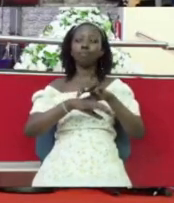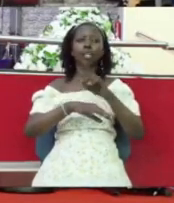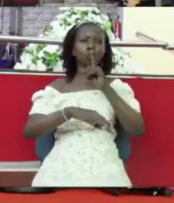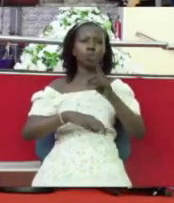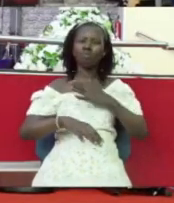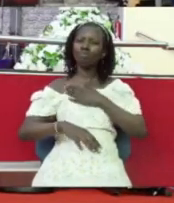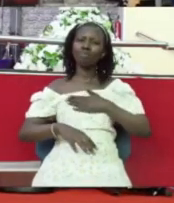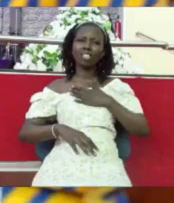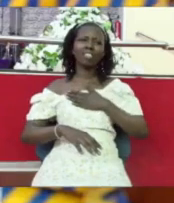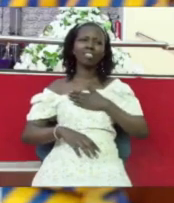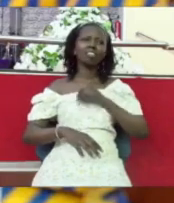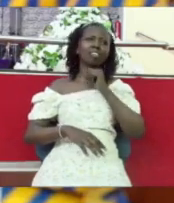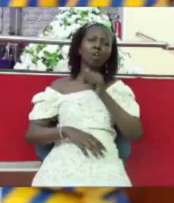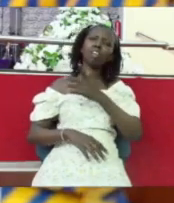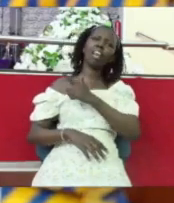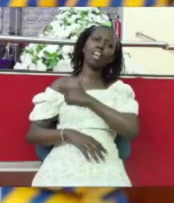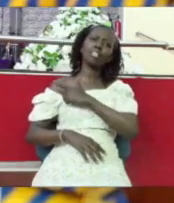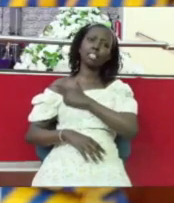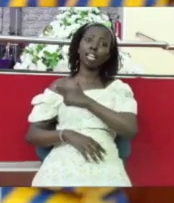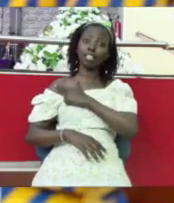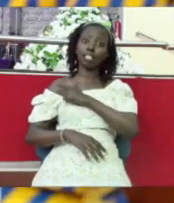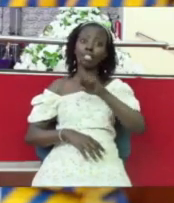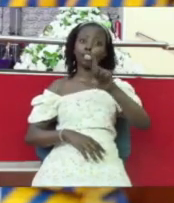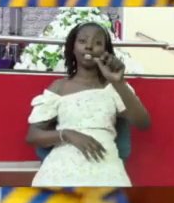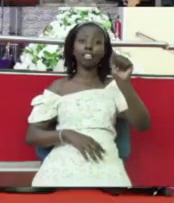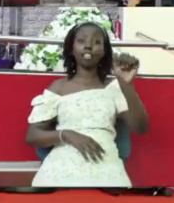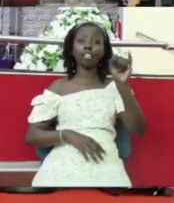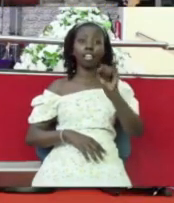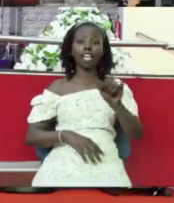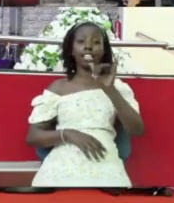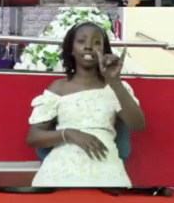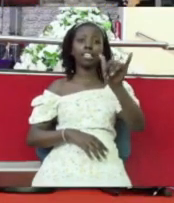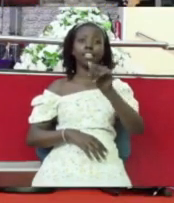please stop being slothful. Usikuwe mtu wa kulegea legea. Ai, ambia jirani yako